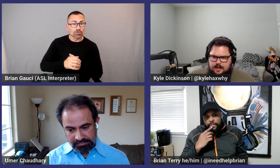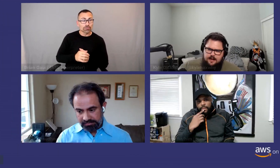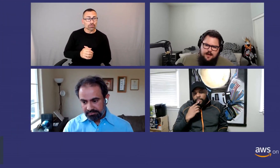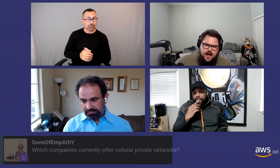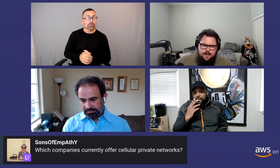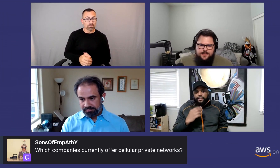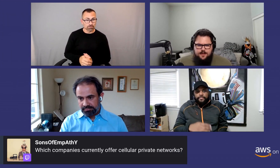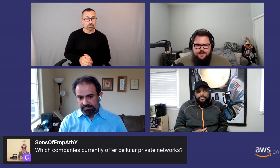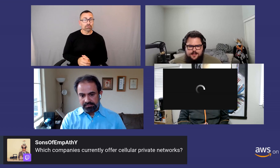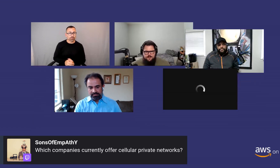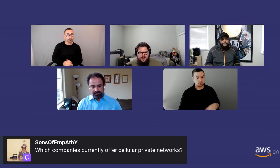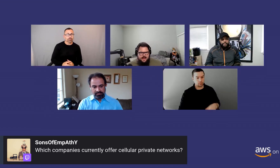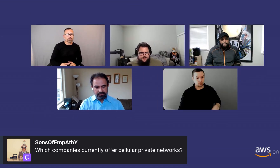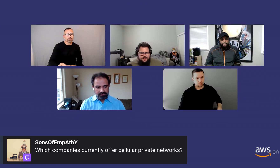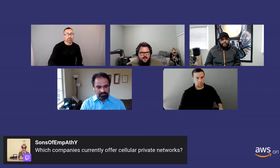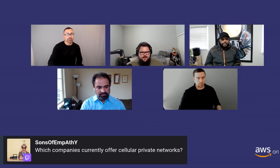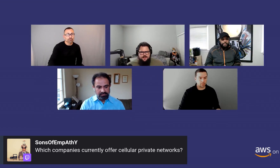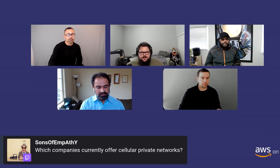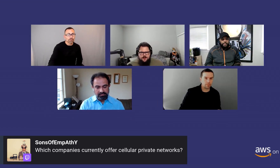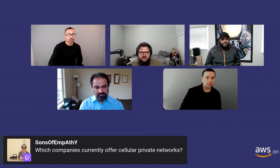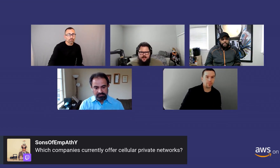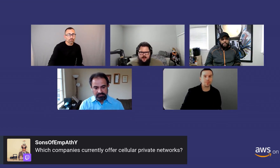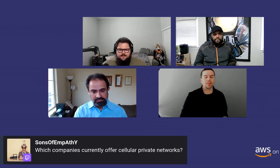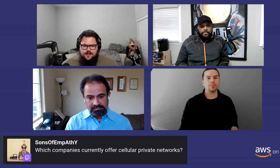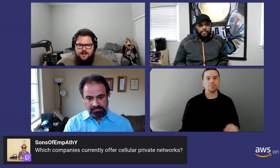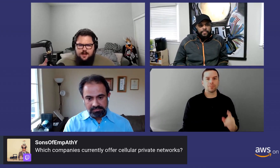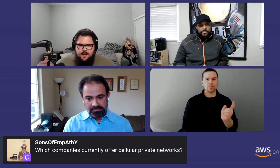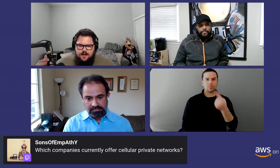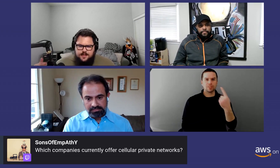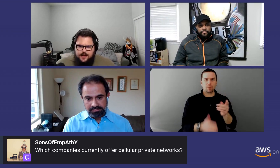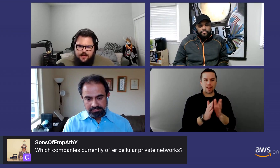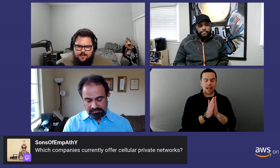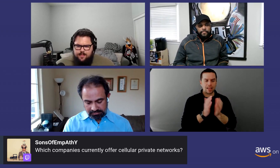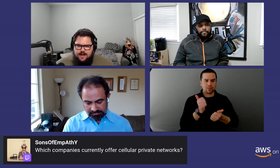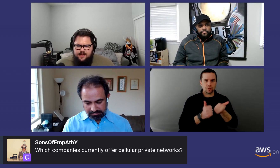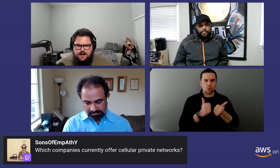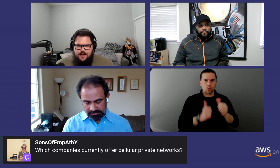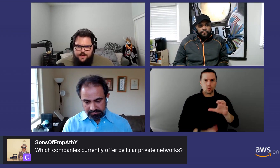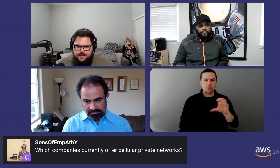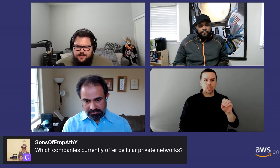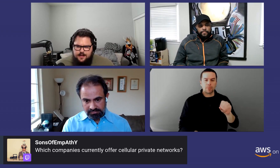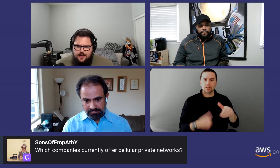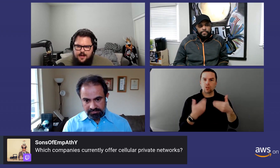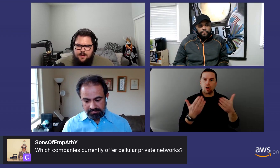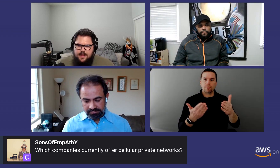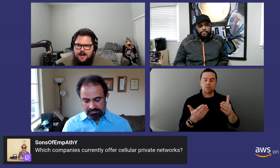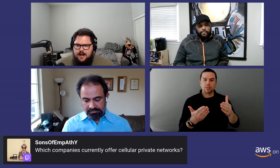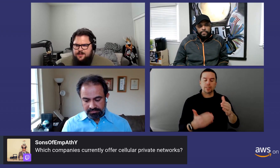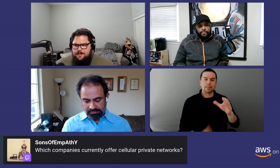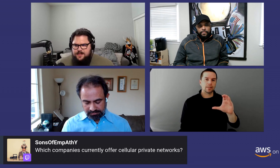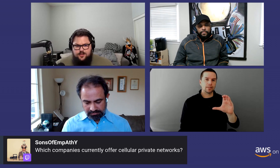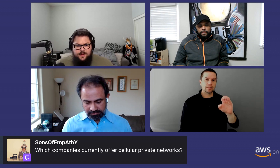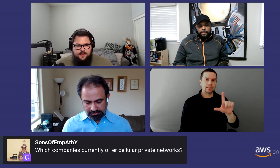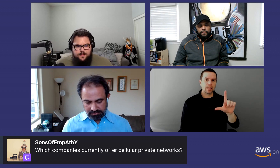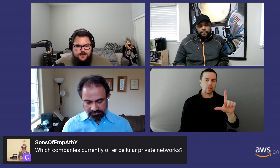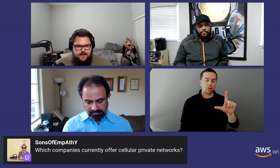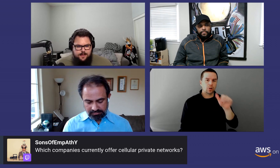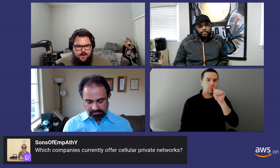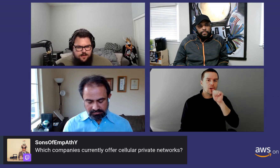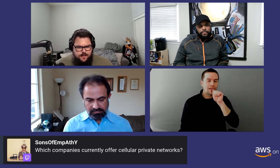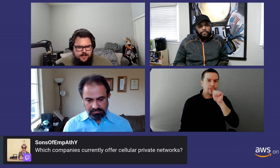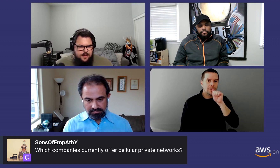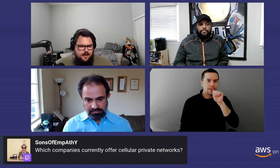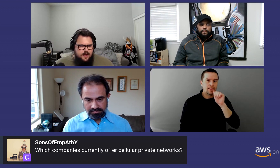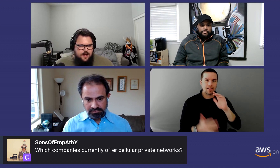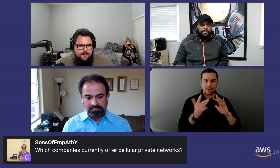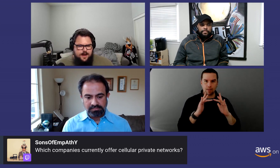Brian. oh yeah, go ahead. Someone asked which companies are currently offering cellular private networks. So I'm assuming the ones that we